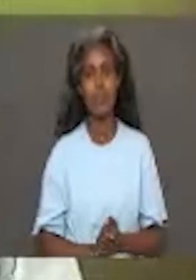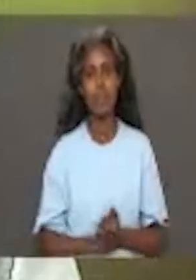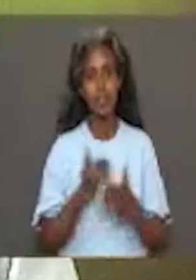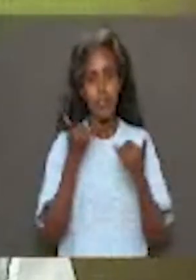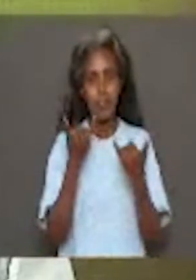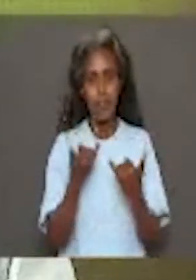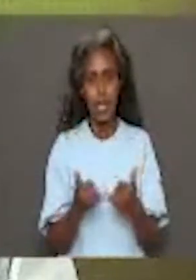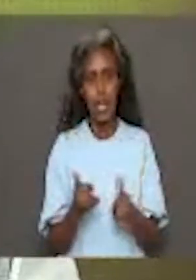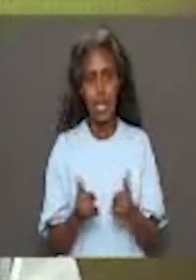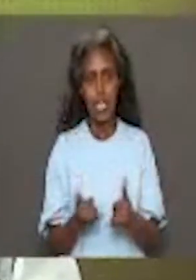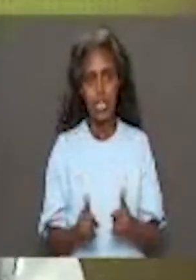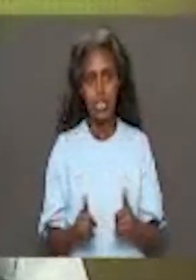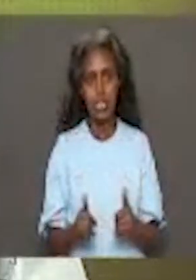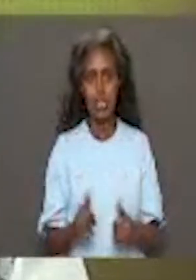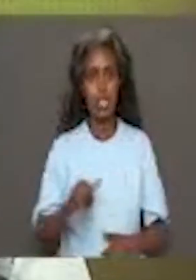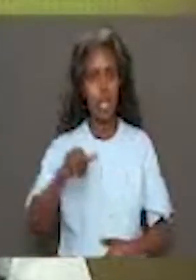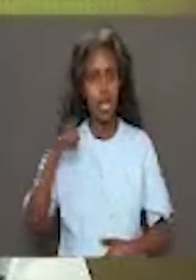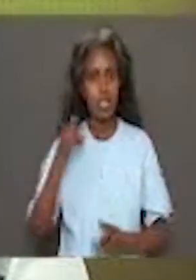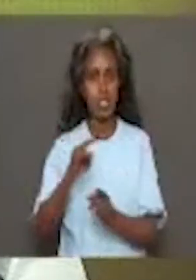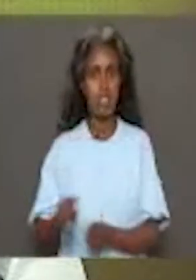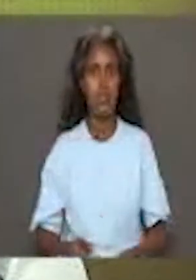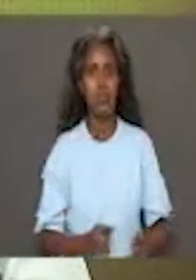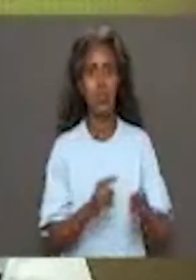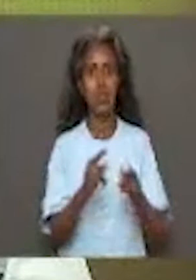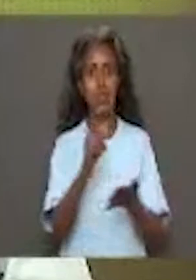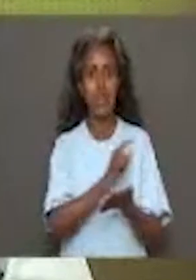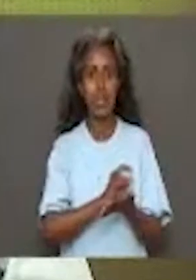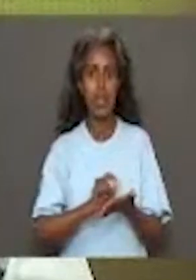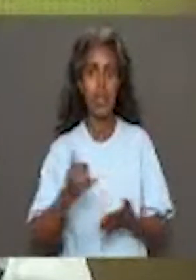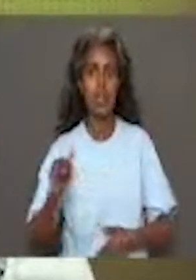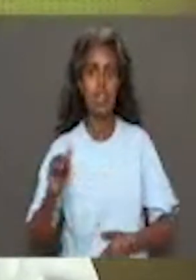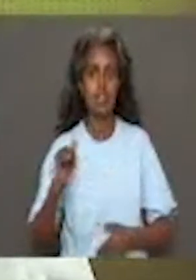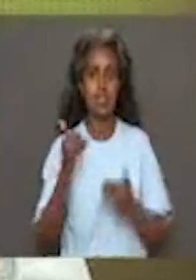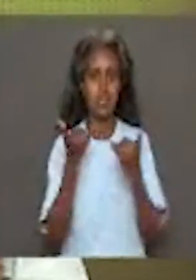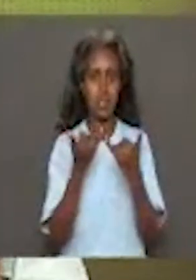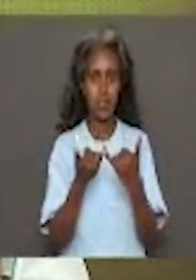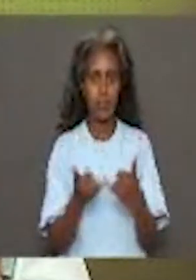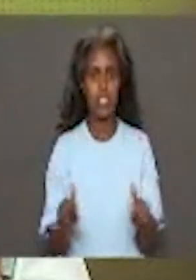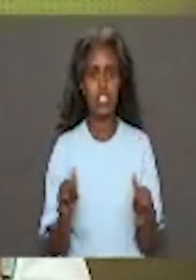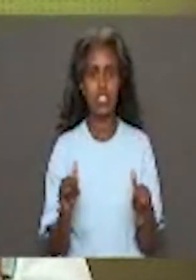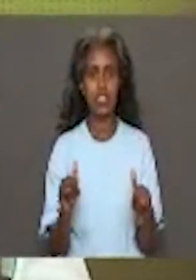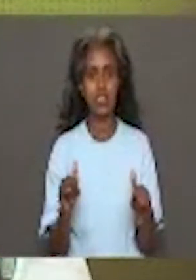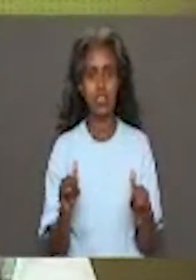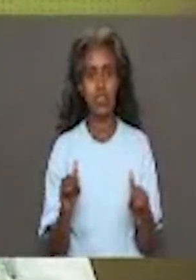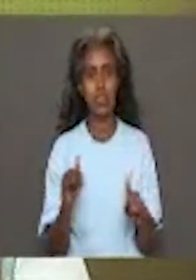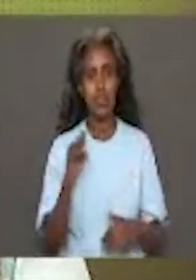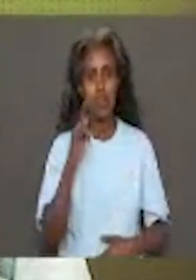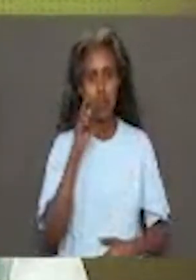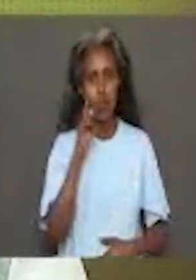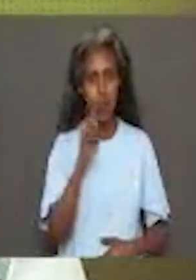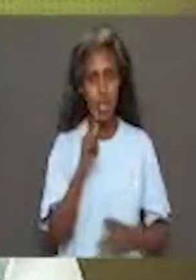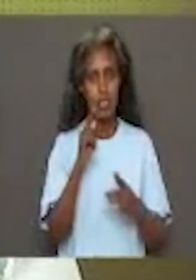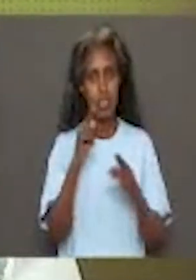A fraction is another way of writing the division of